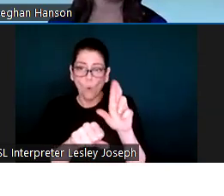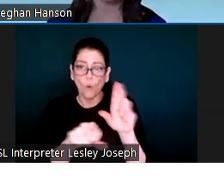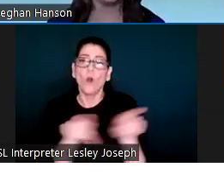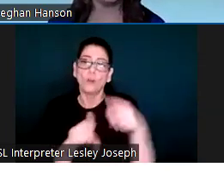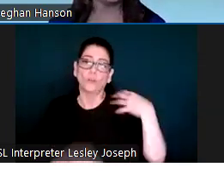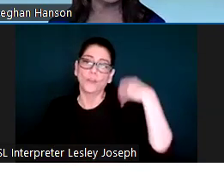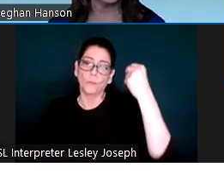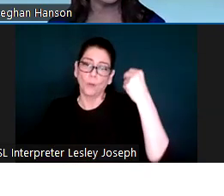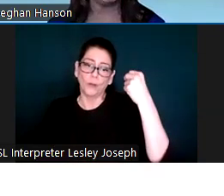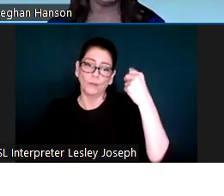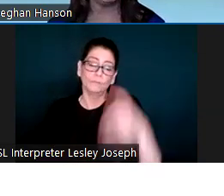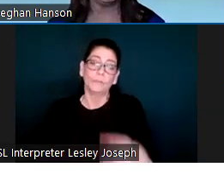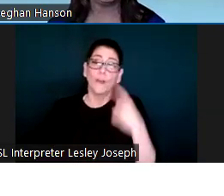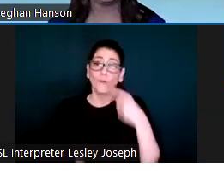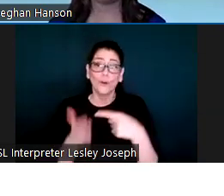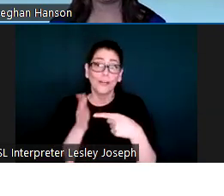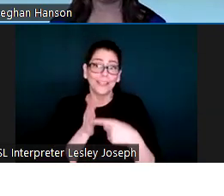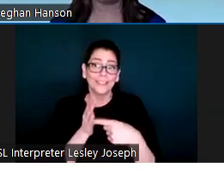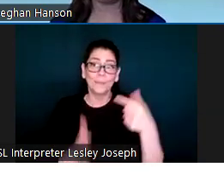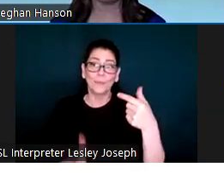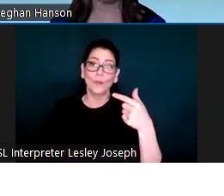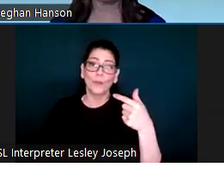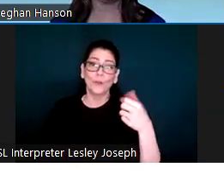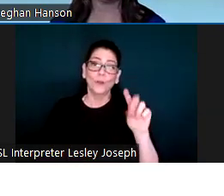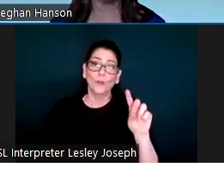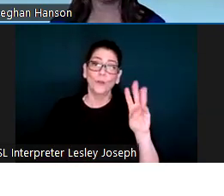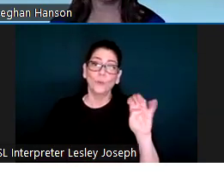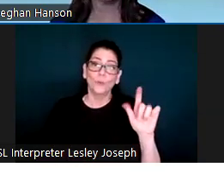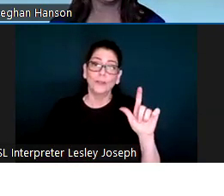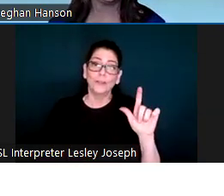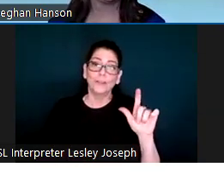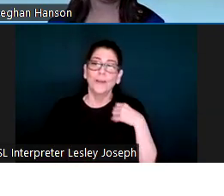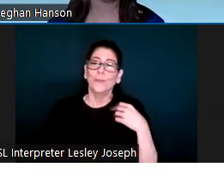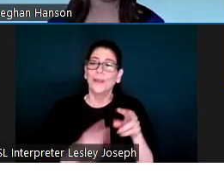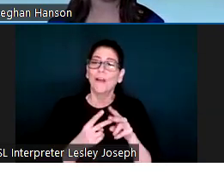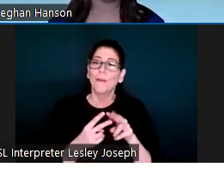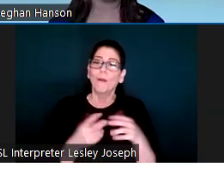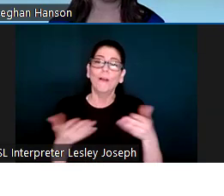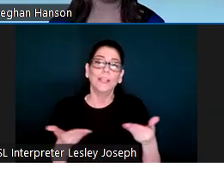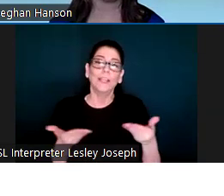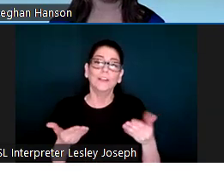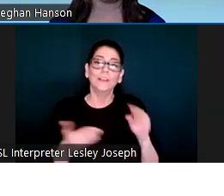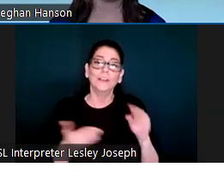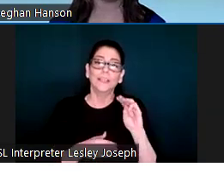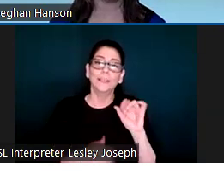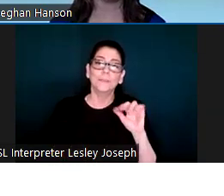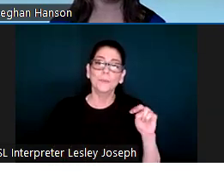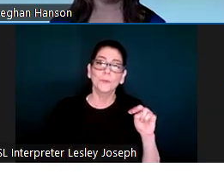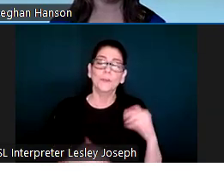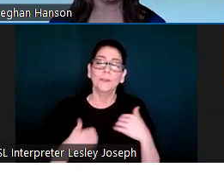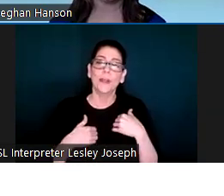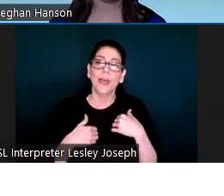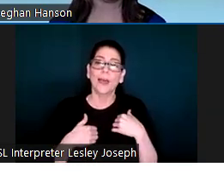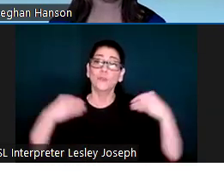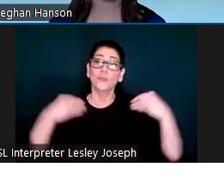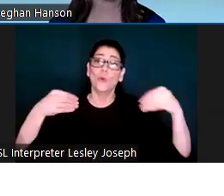community. A Goodwill is a good example. We have a couple of Goodwills here in Minnesota that have retail